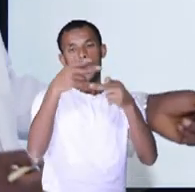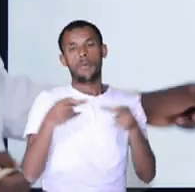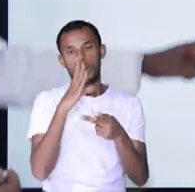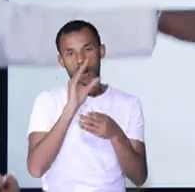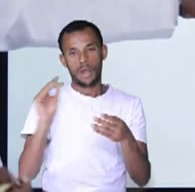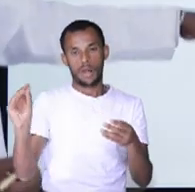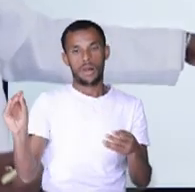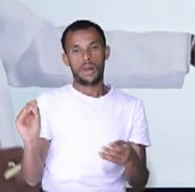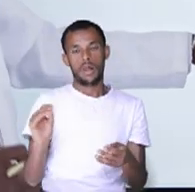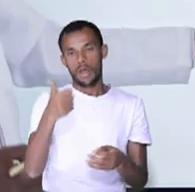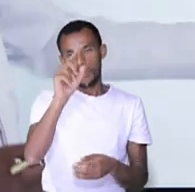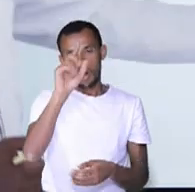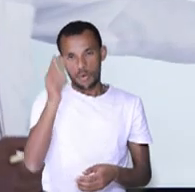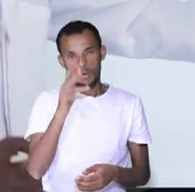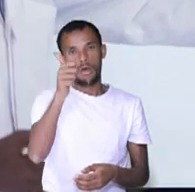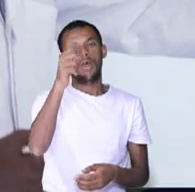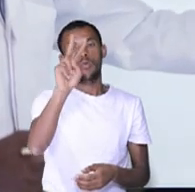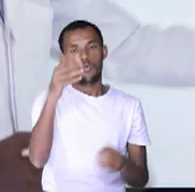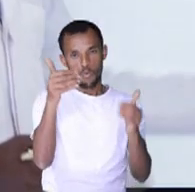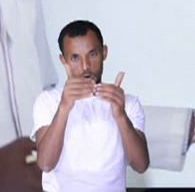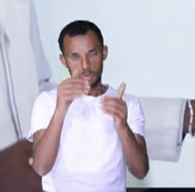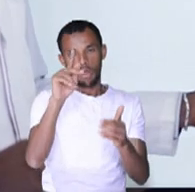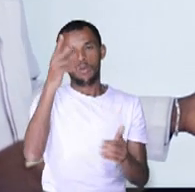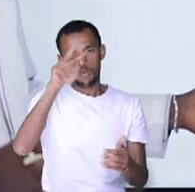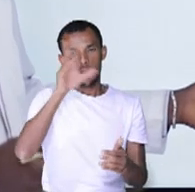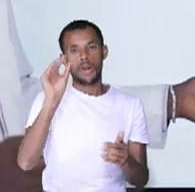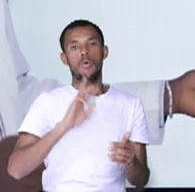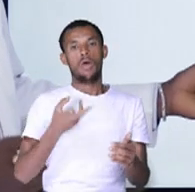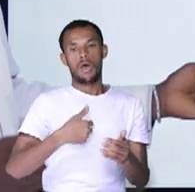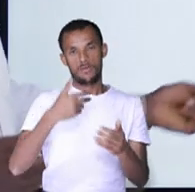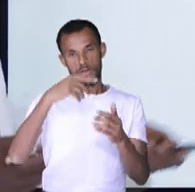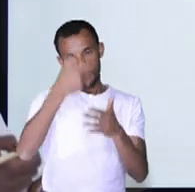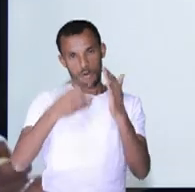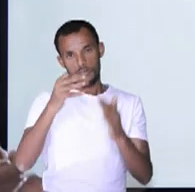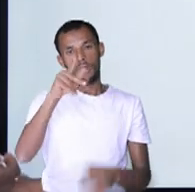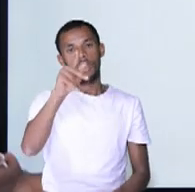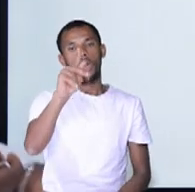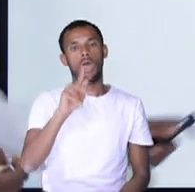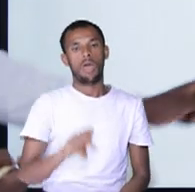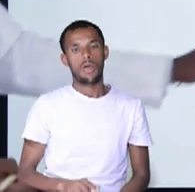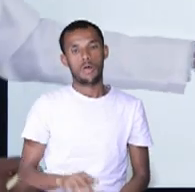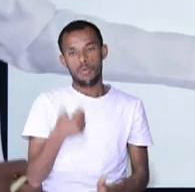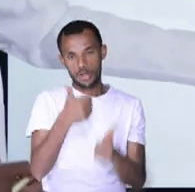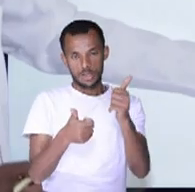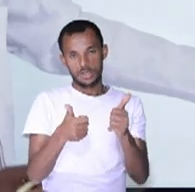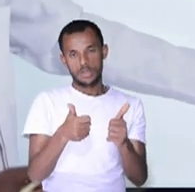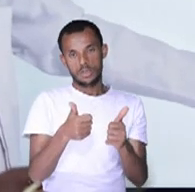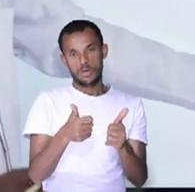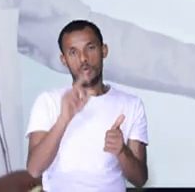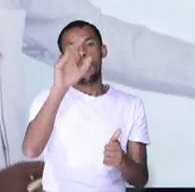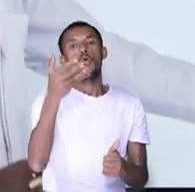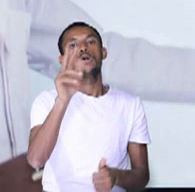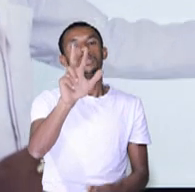perimeter, and A1 over A2 is equal to K squared, and we have the value of K, which is